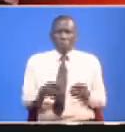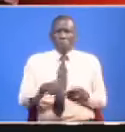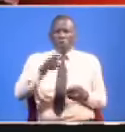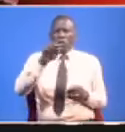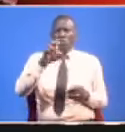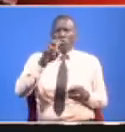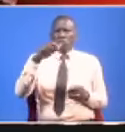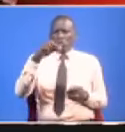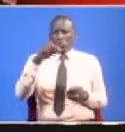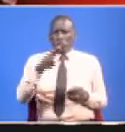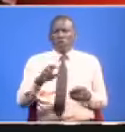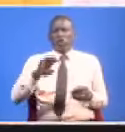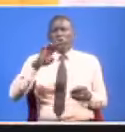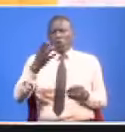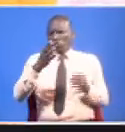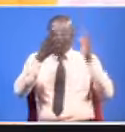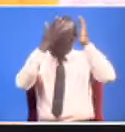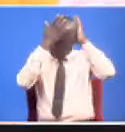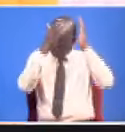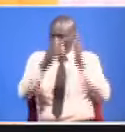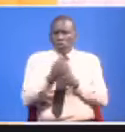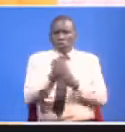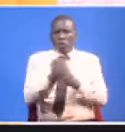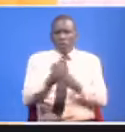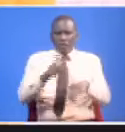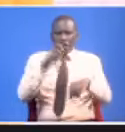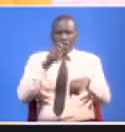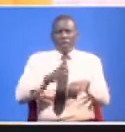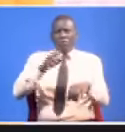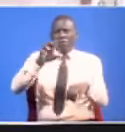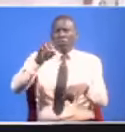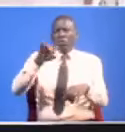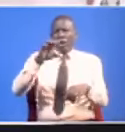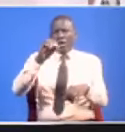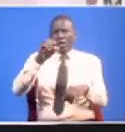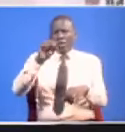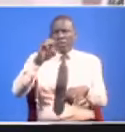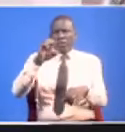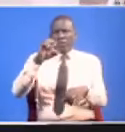Ndungu is the fourth bishop to ever lead the diocese of Embu.